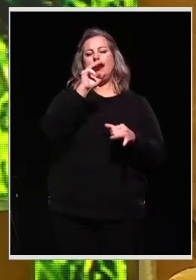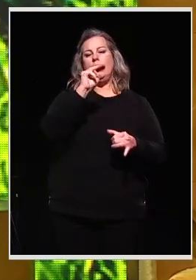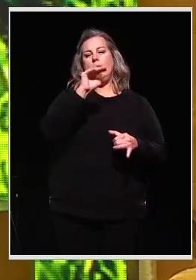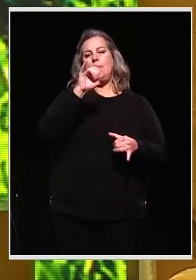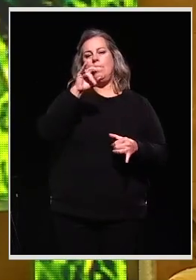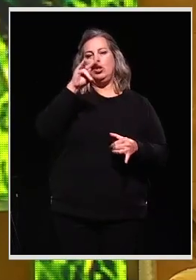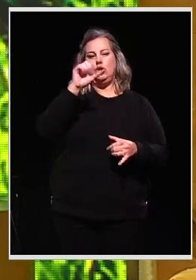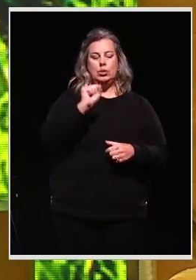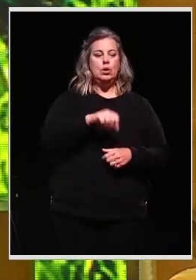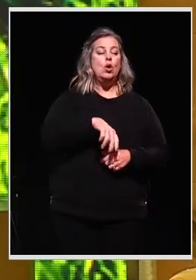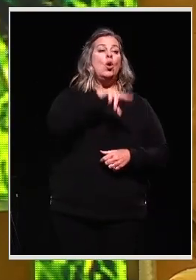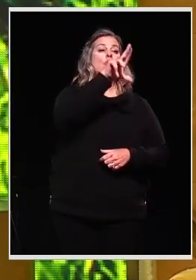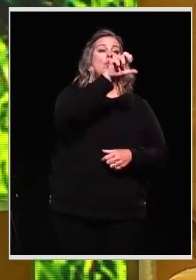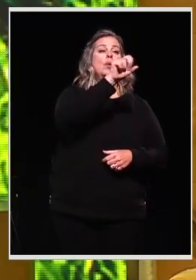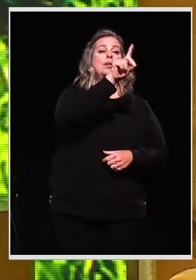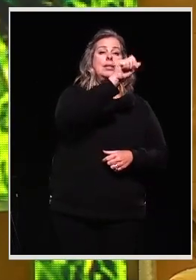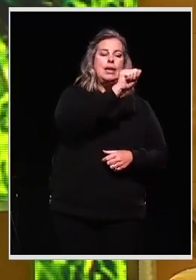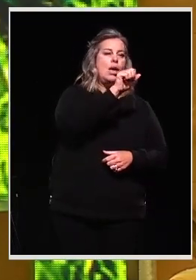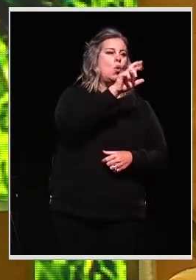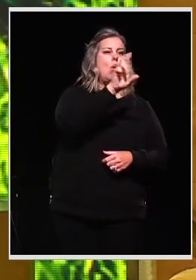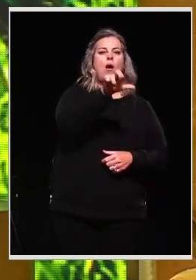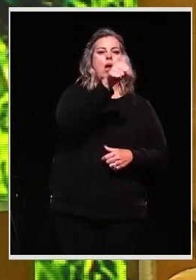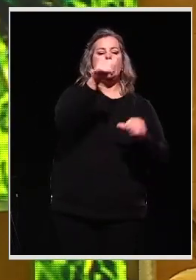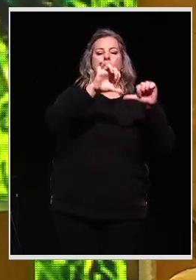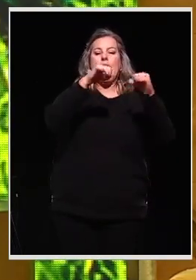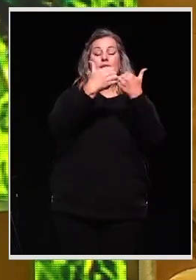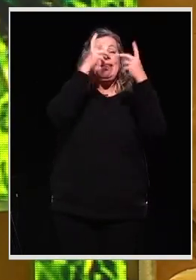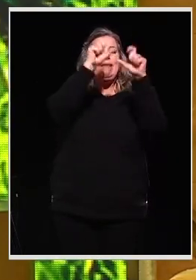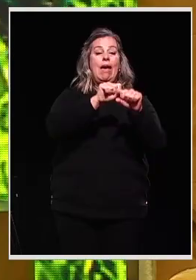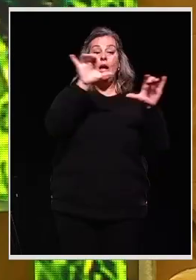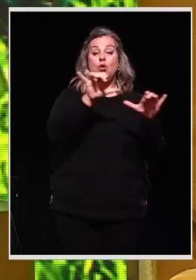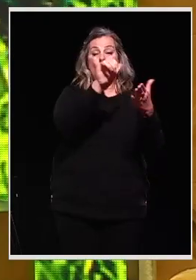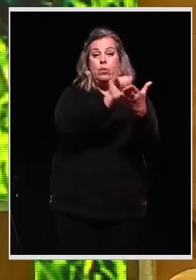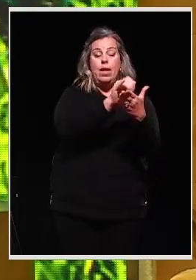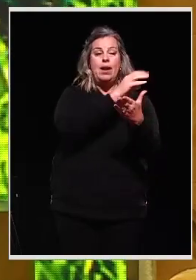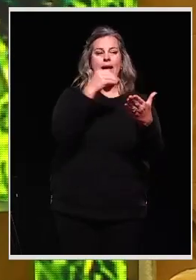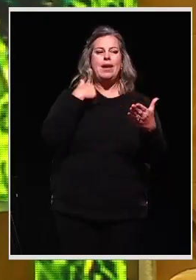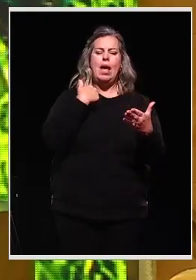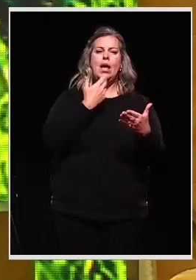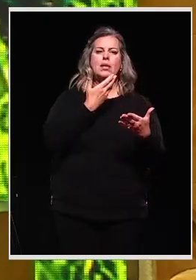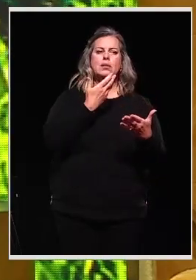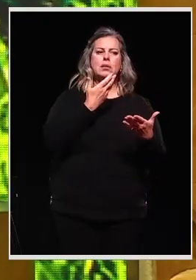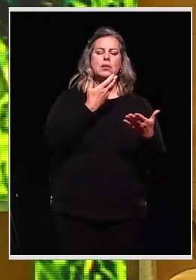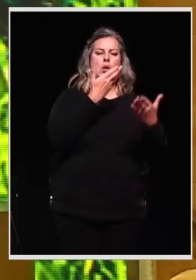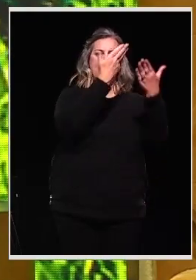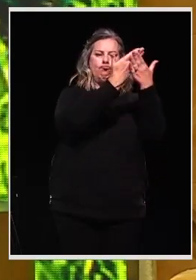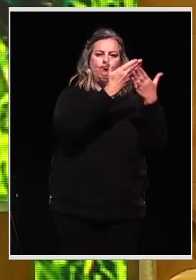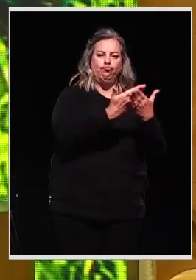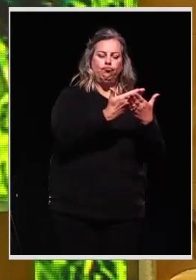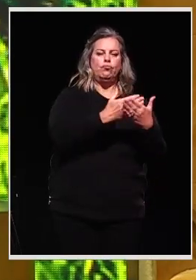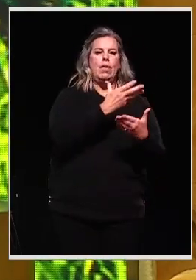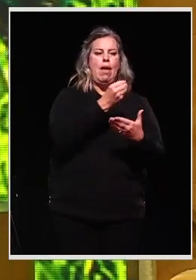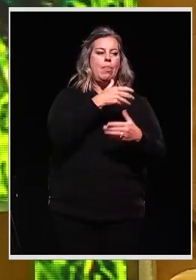the USDA or another entity is one of those conveners that can do that, and that has the credibility and the voice to be able to get everyone